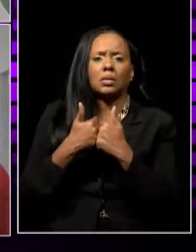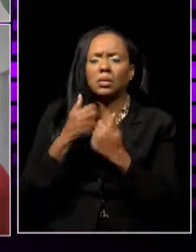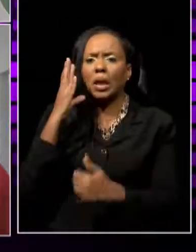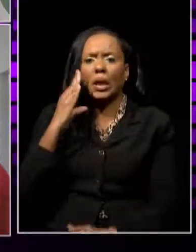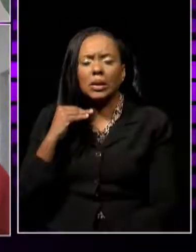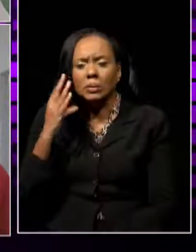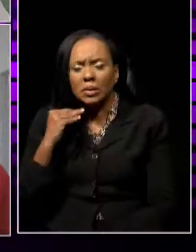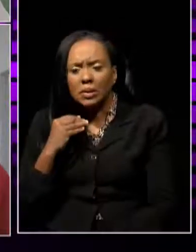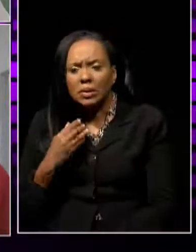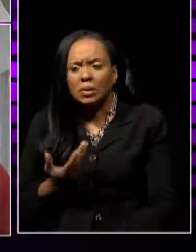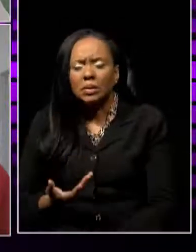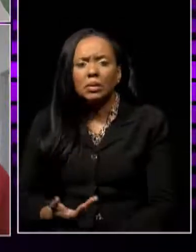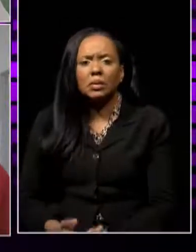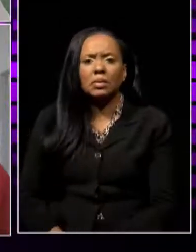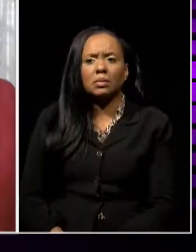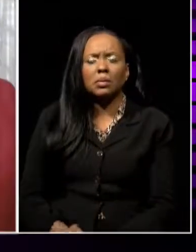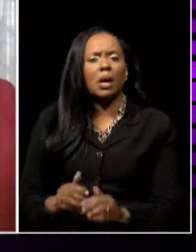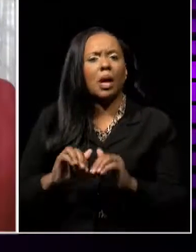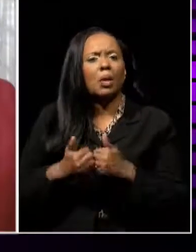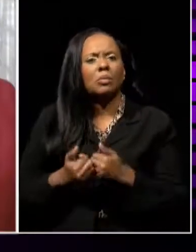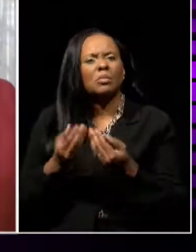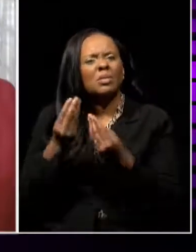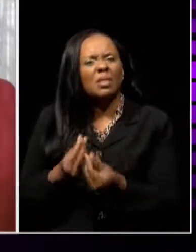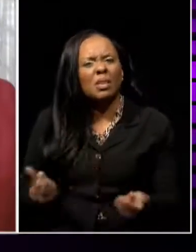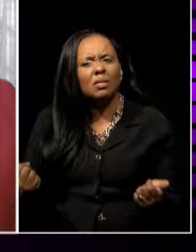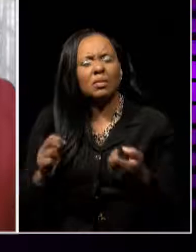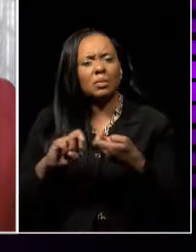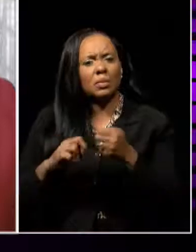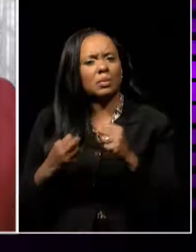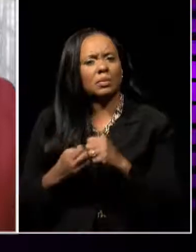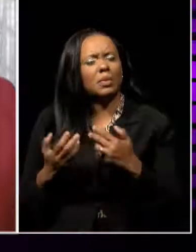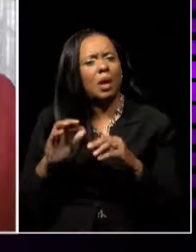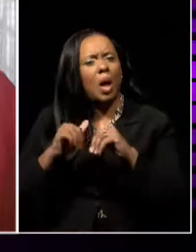you go about solving them?